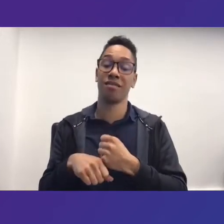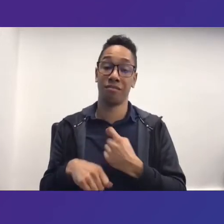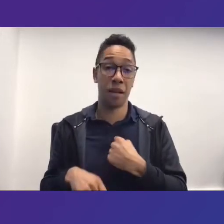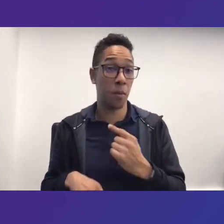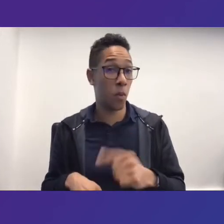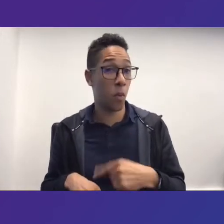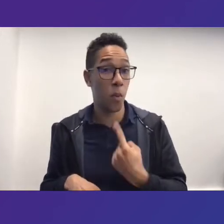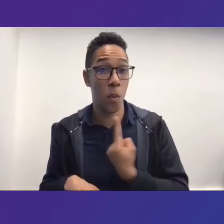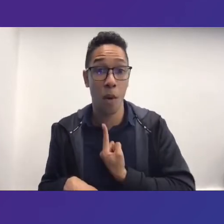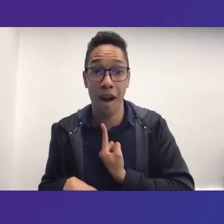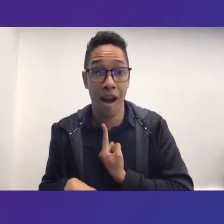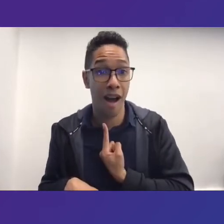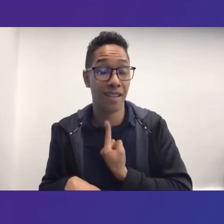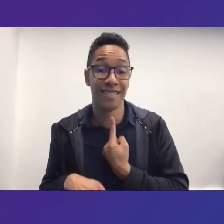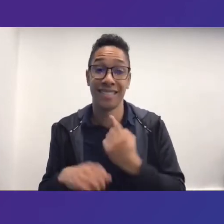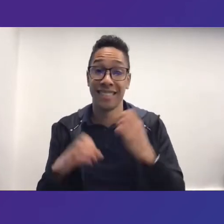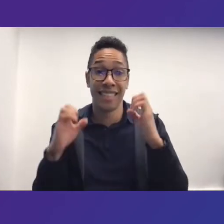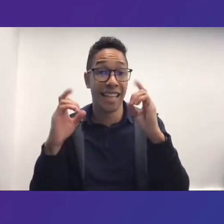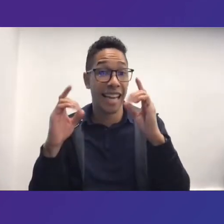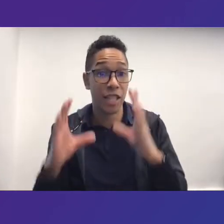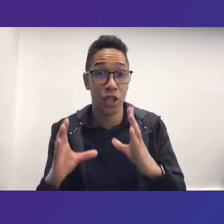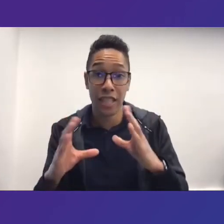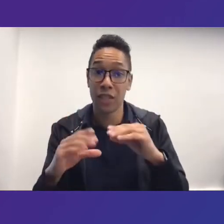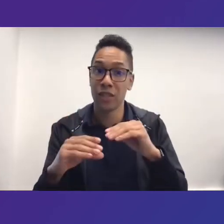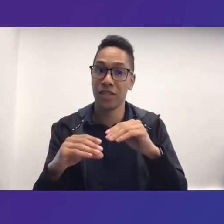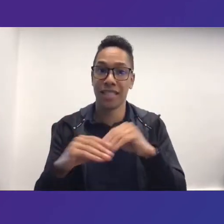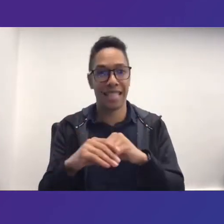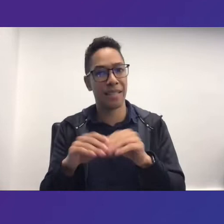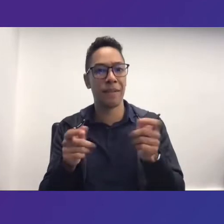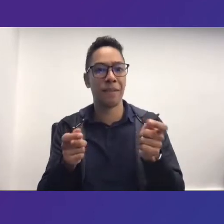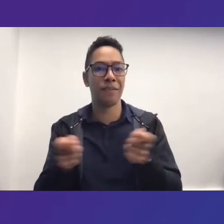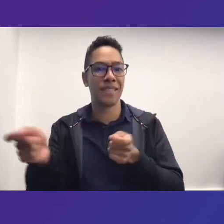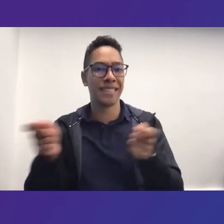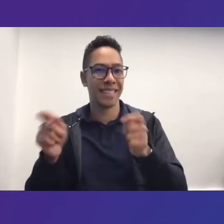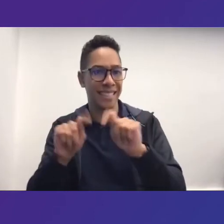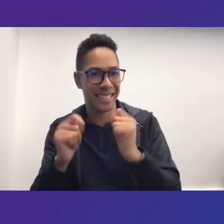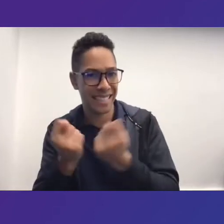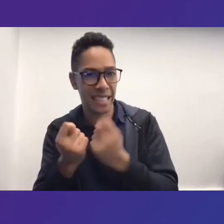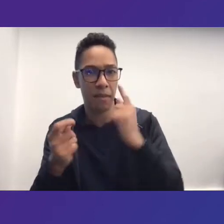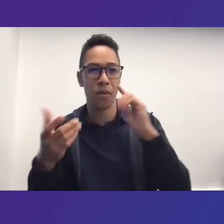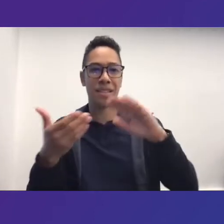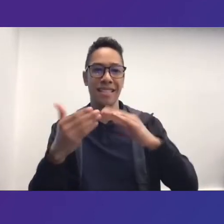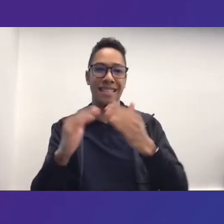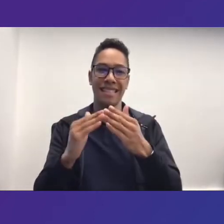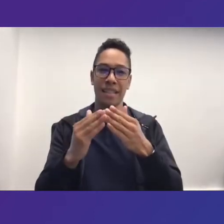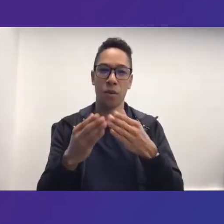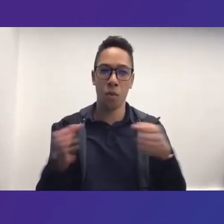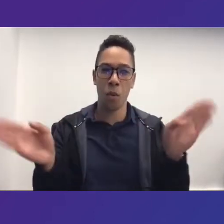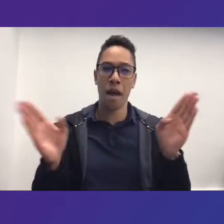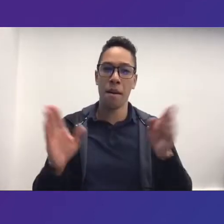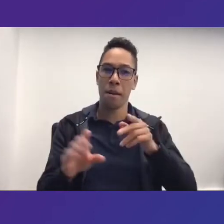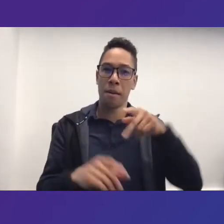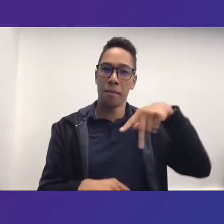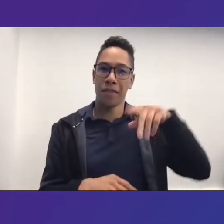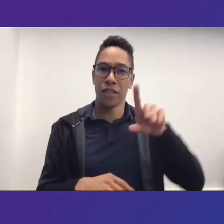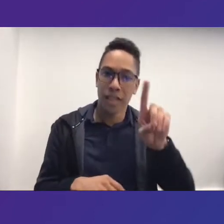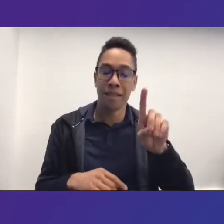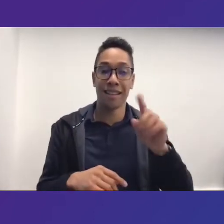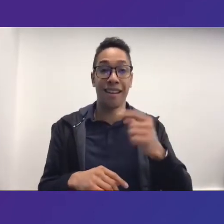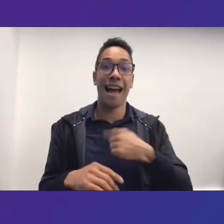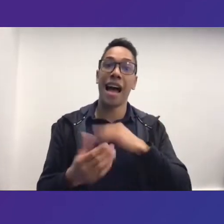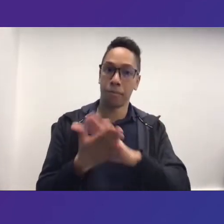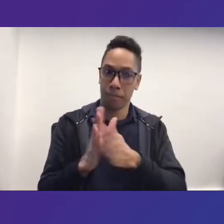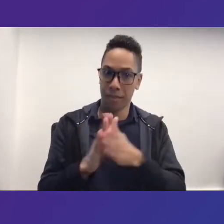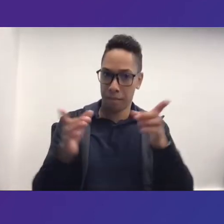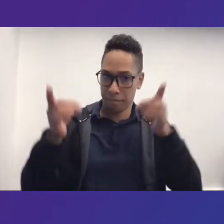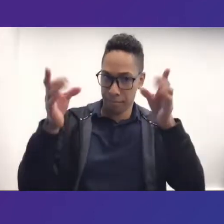the educators in the facilitator teams for the citywide professional developments, I became director